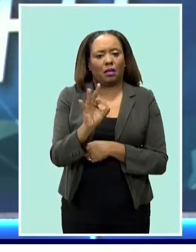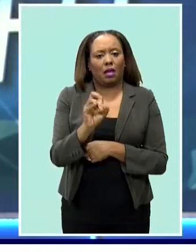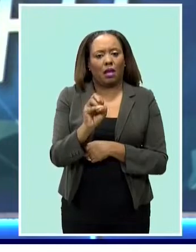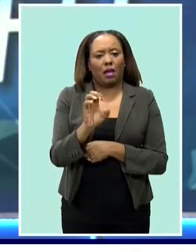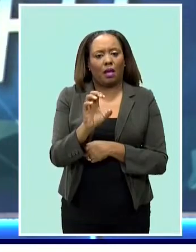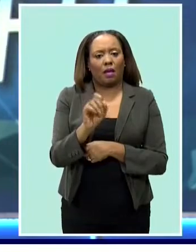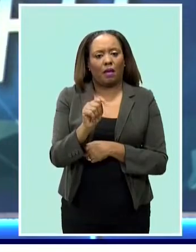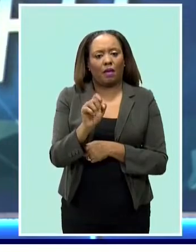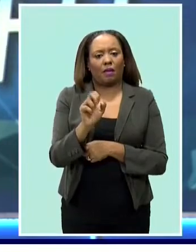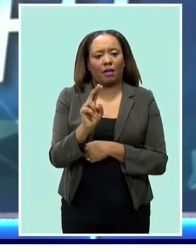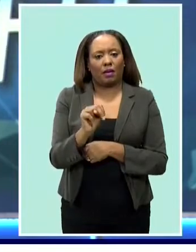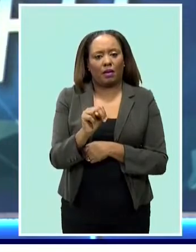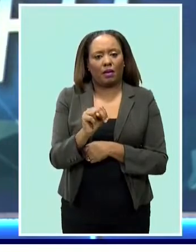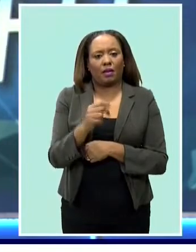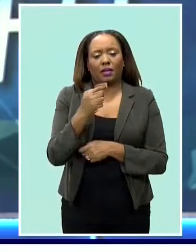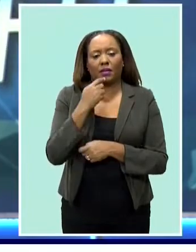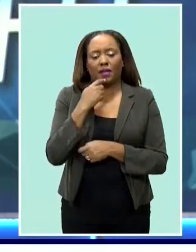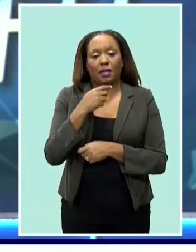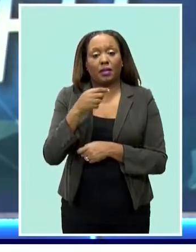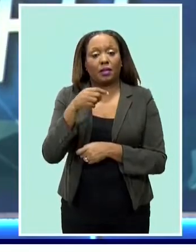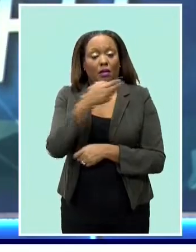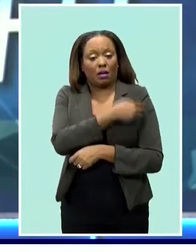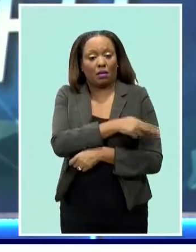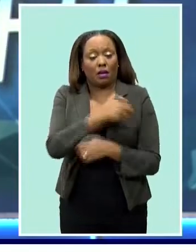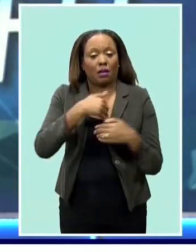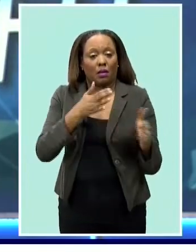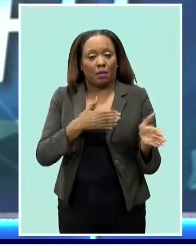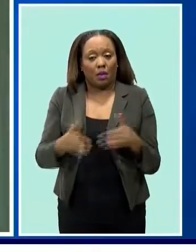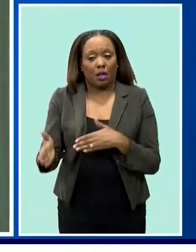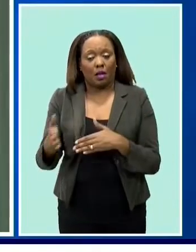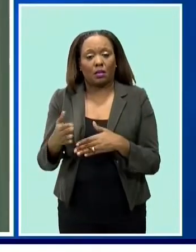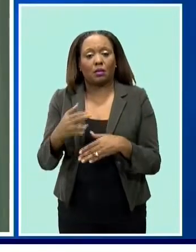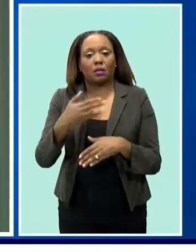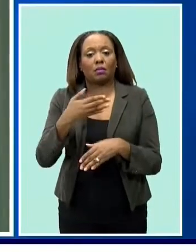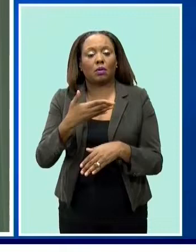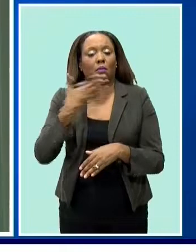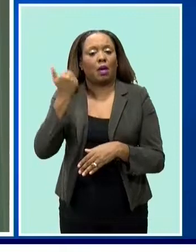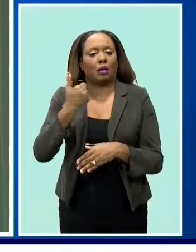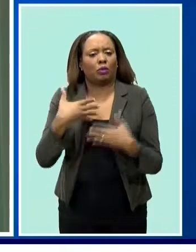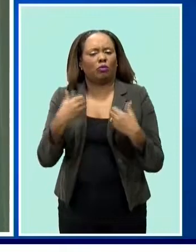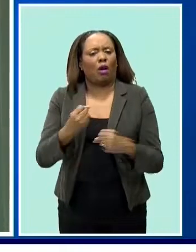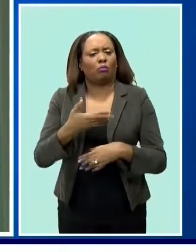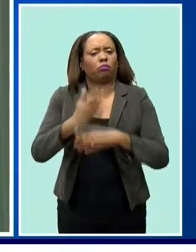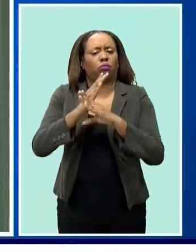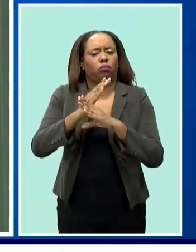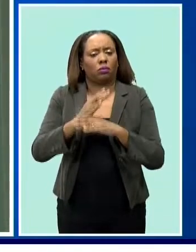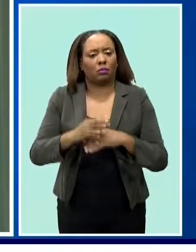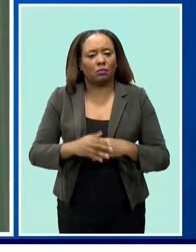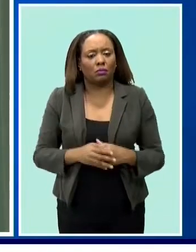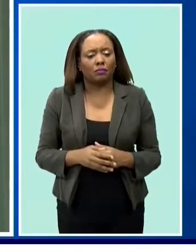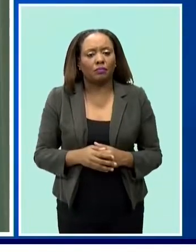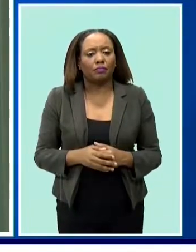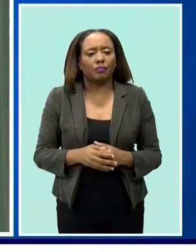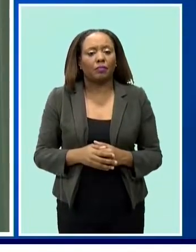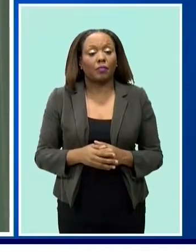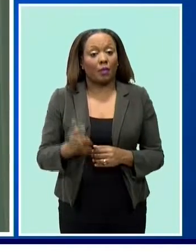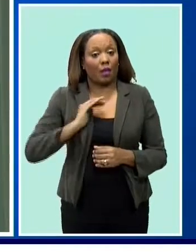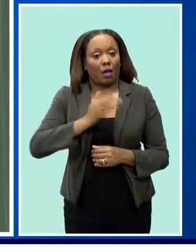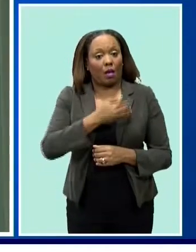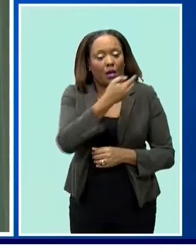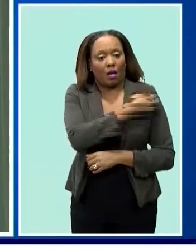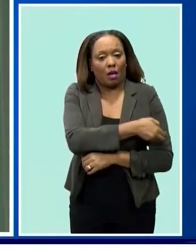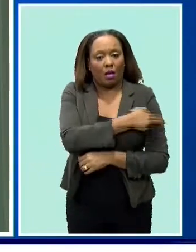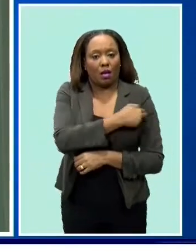Against Microbial Resistance has paid off. At the hospital level, which I can speak quite well to, we have started